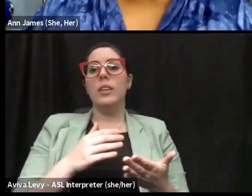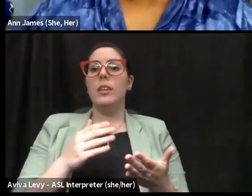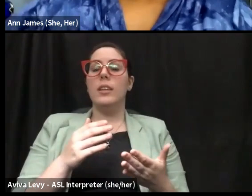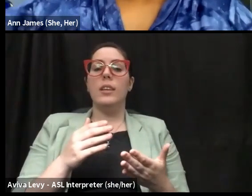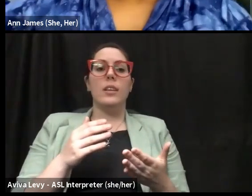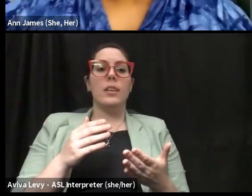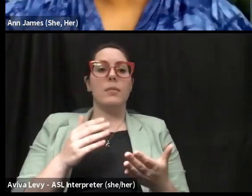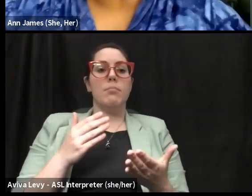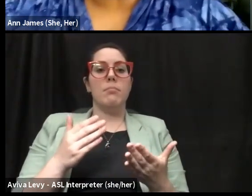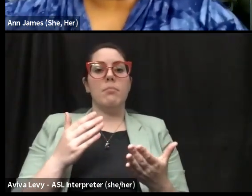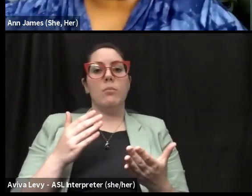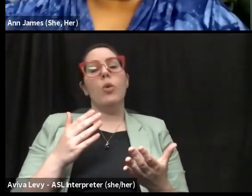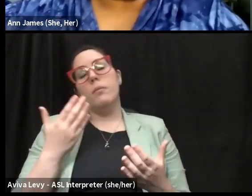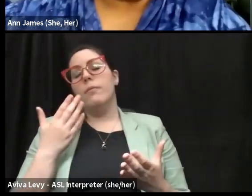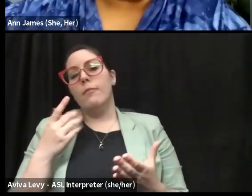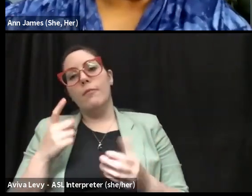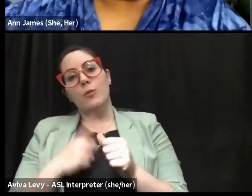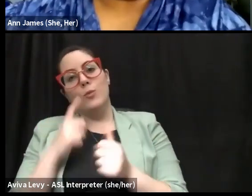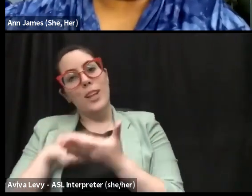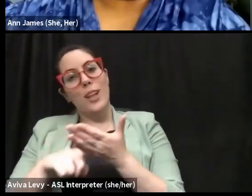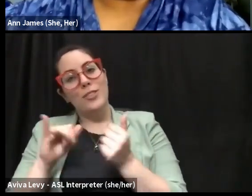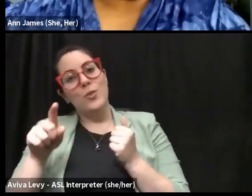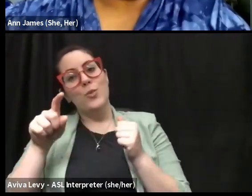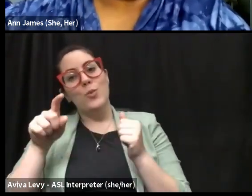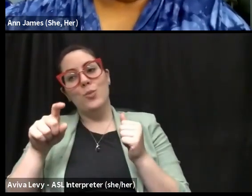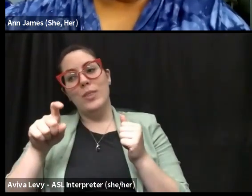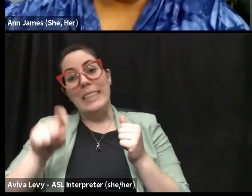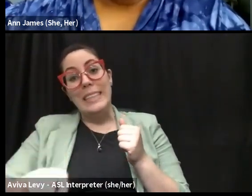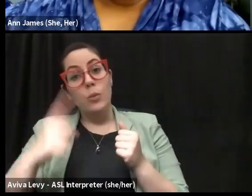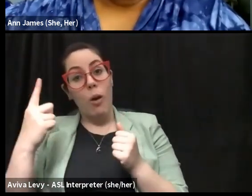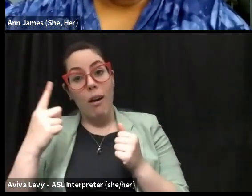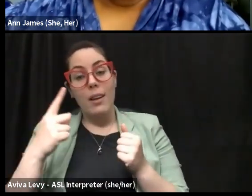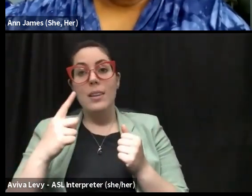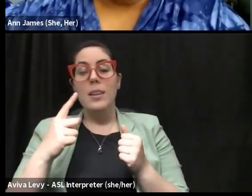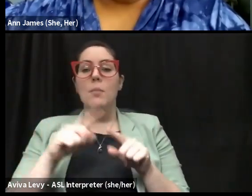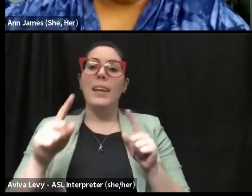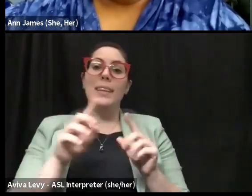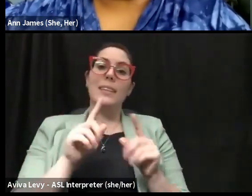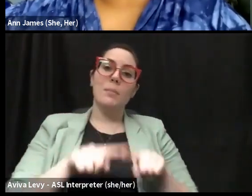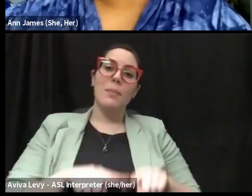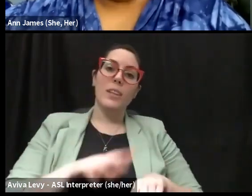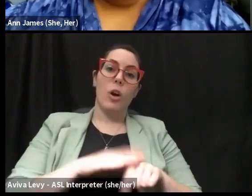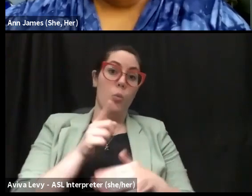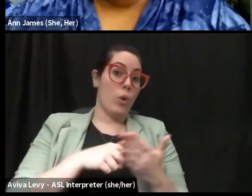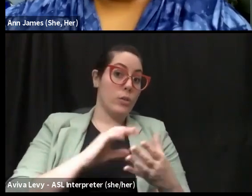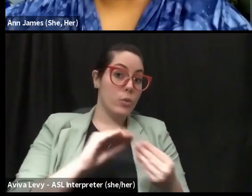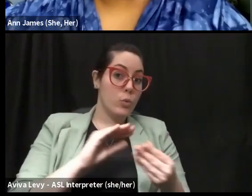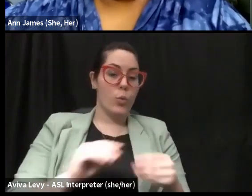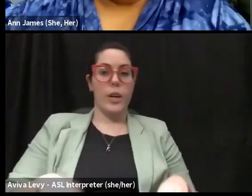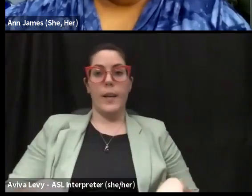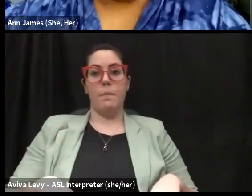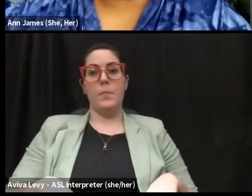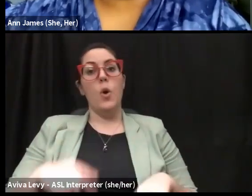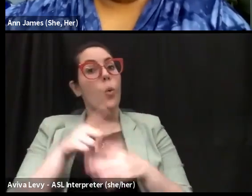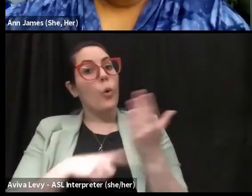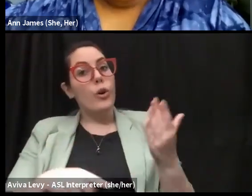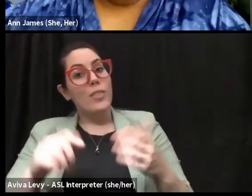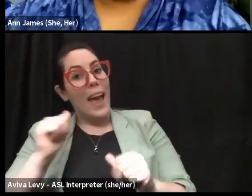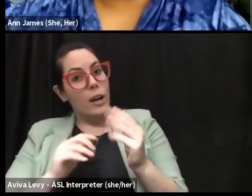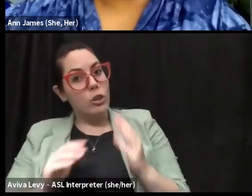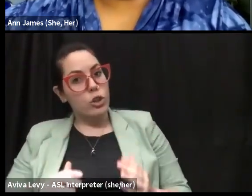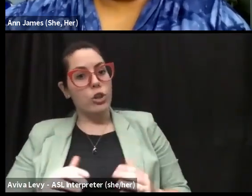I think there's a lot of specifics. Like, it depends on the context of the story, the actors, the context of the production. Like,